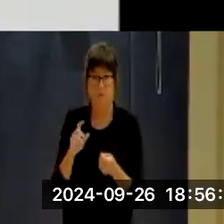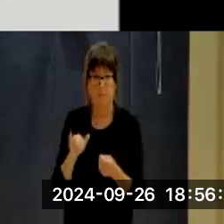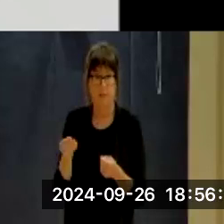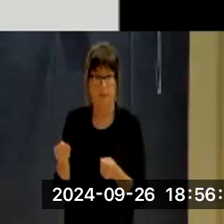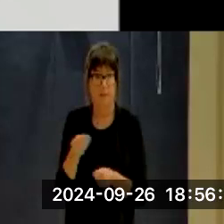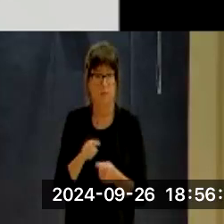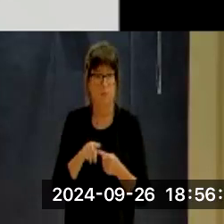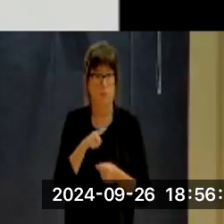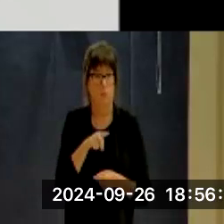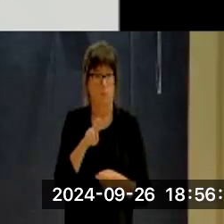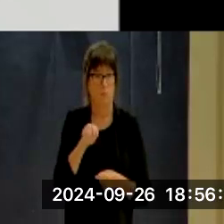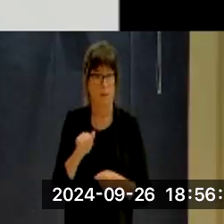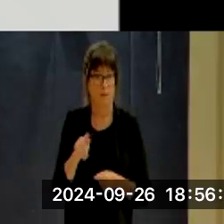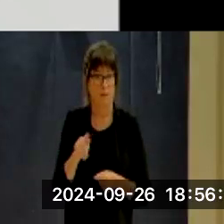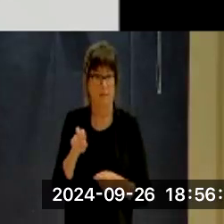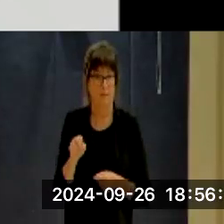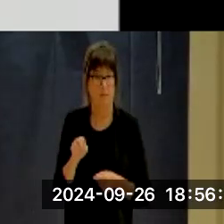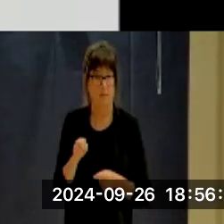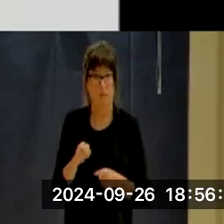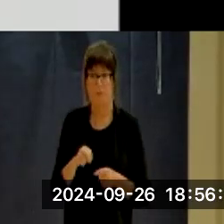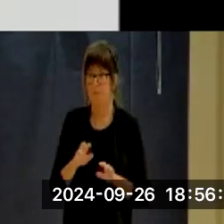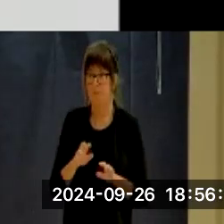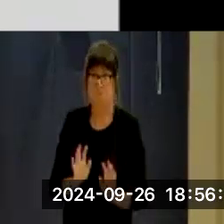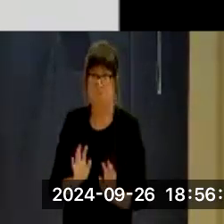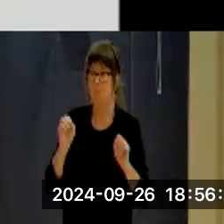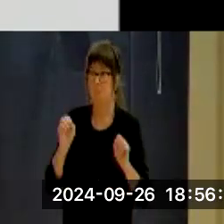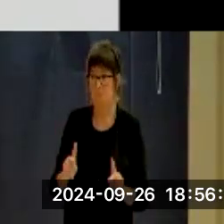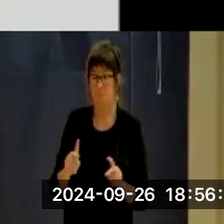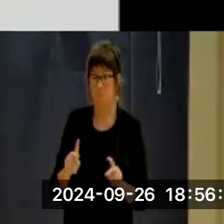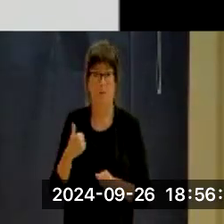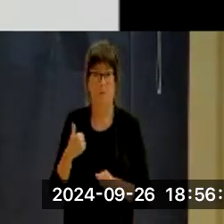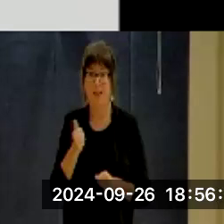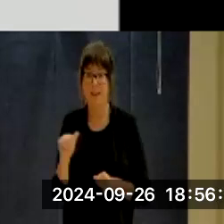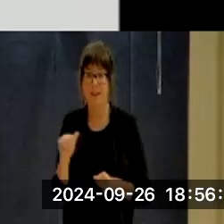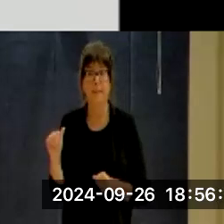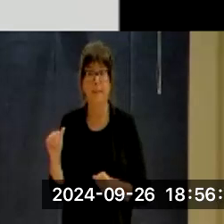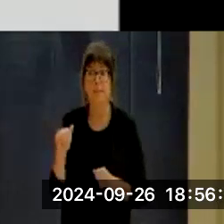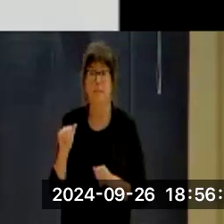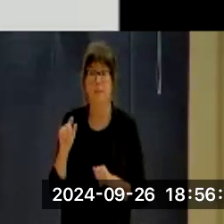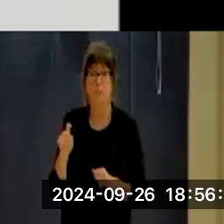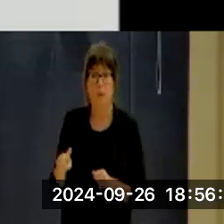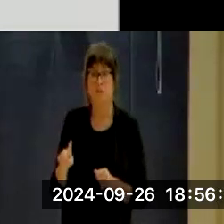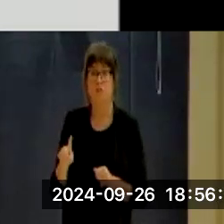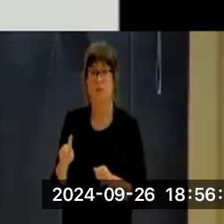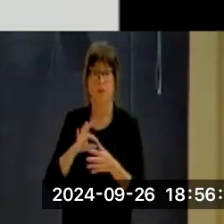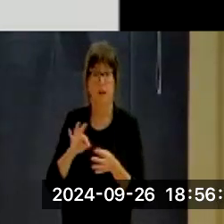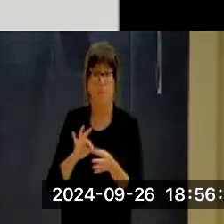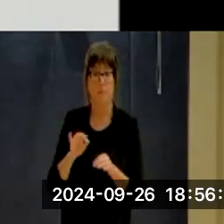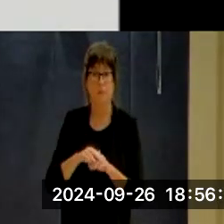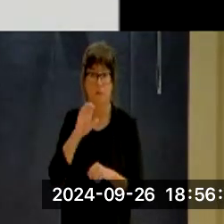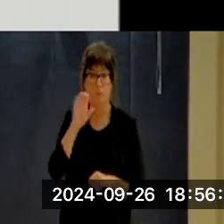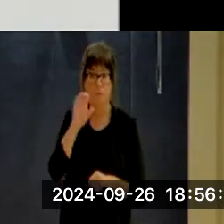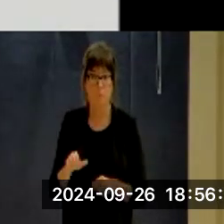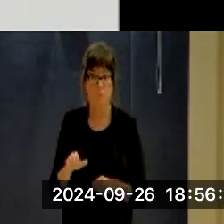to you, Rebecca or Kevin? Okay. Do we have any questions or comments on Zoom?